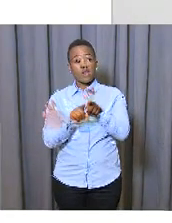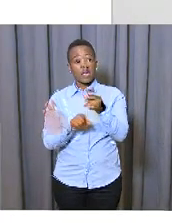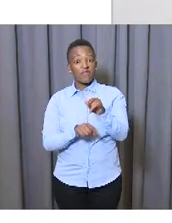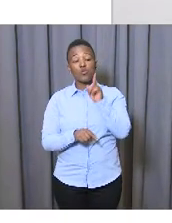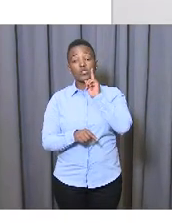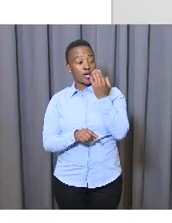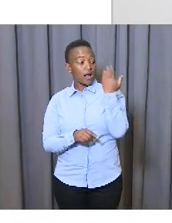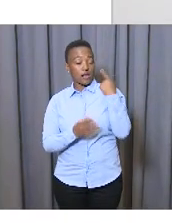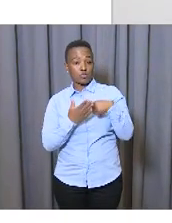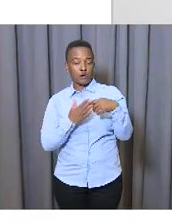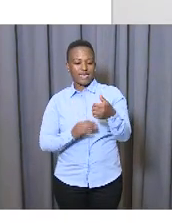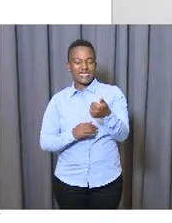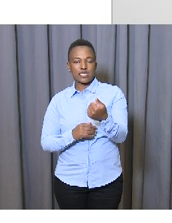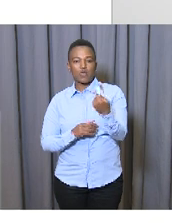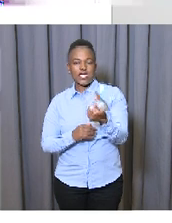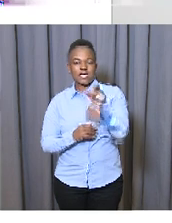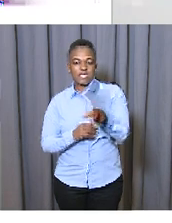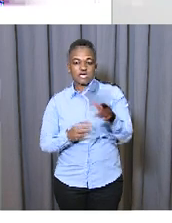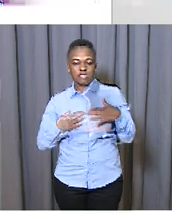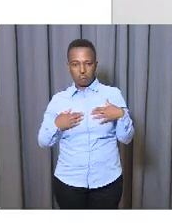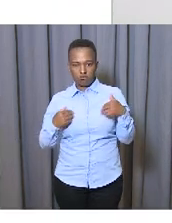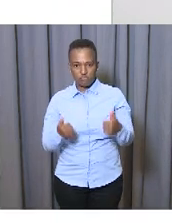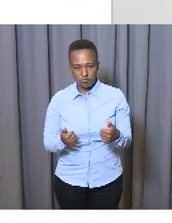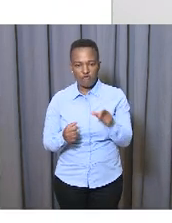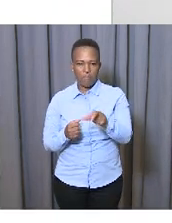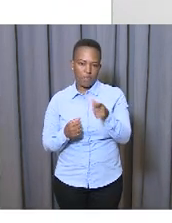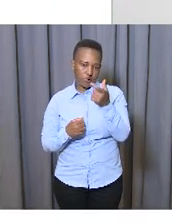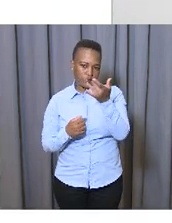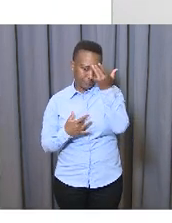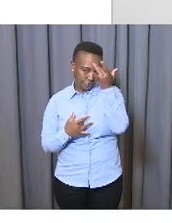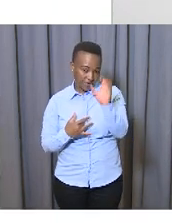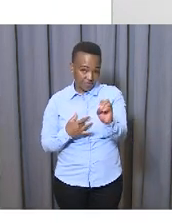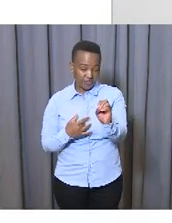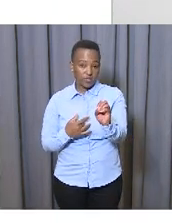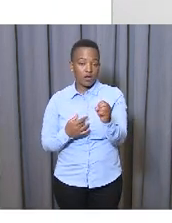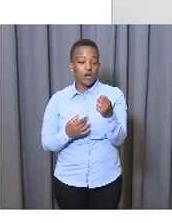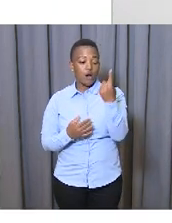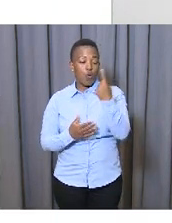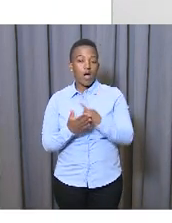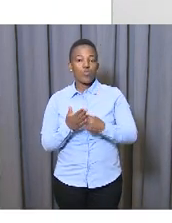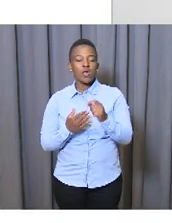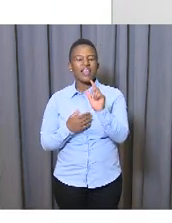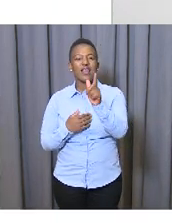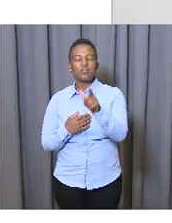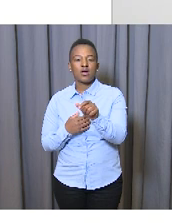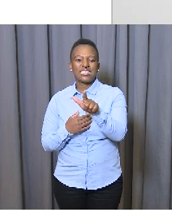had 61% recoveries. A week later, we have 74%